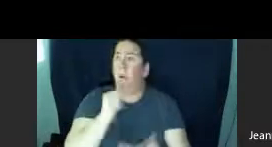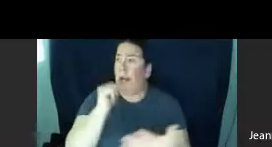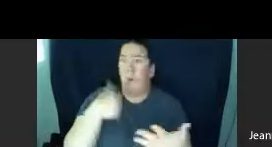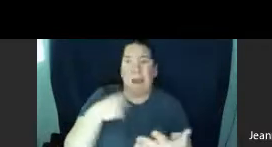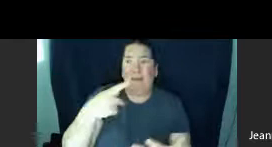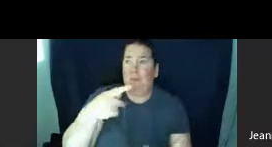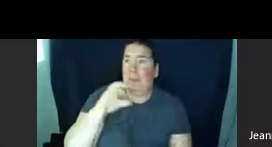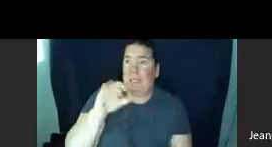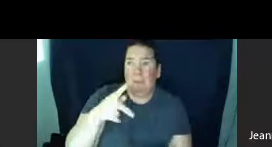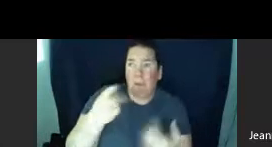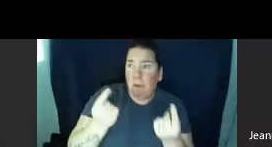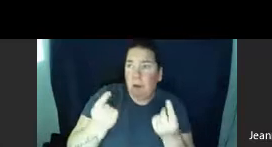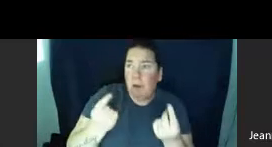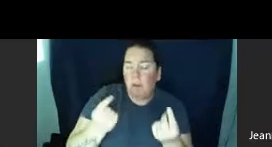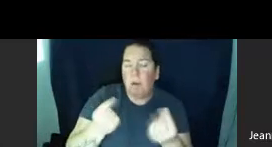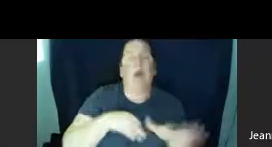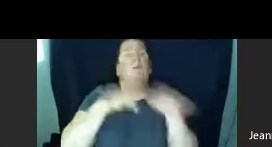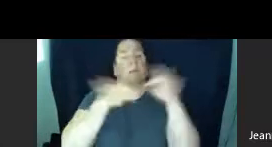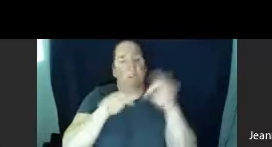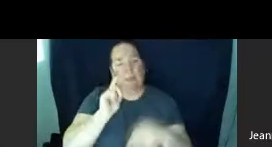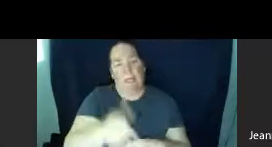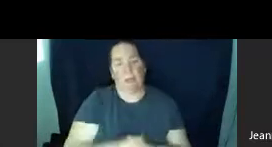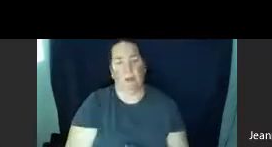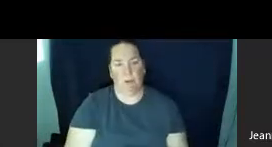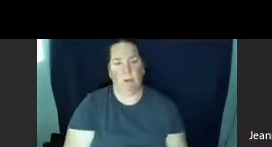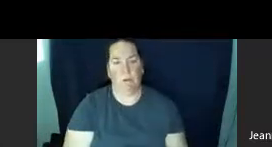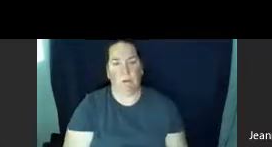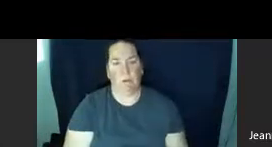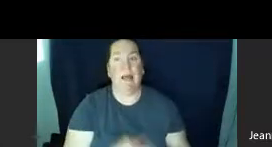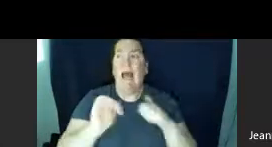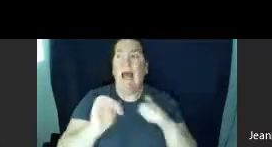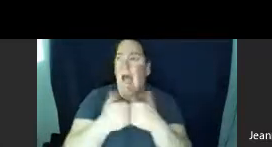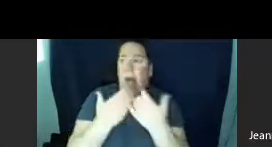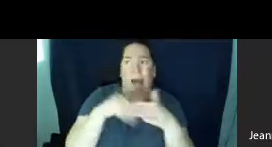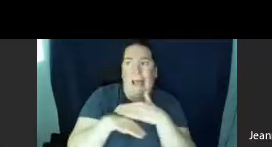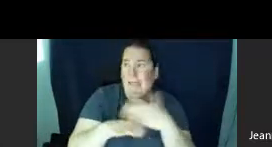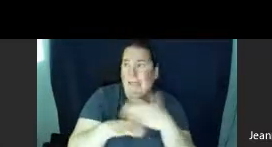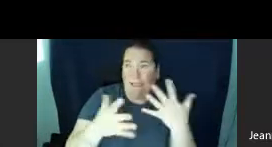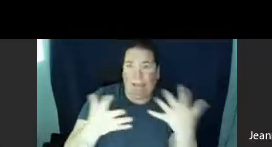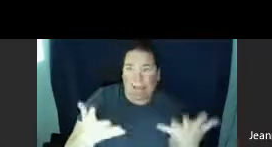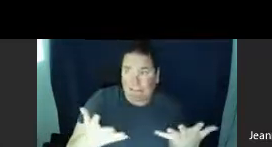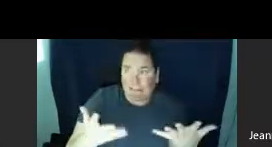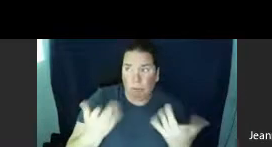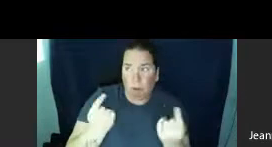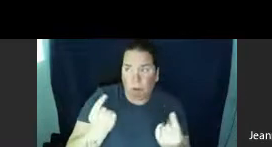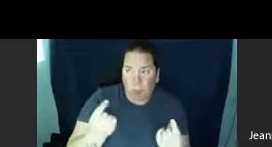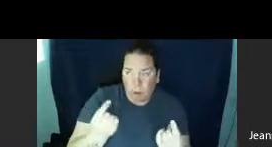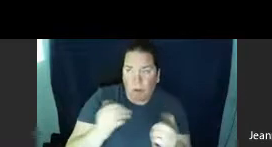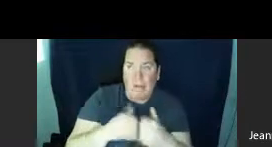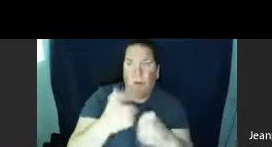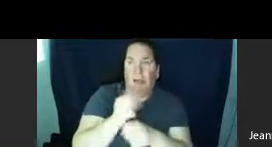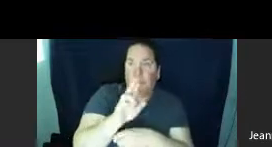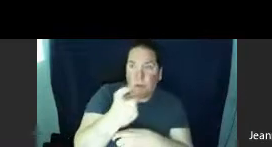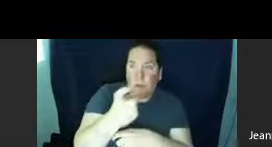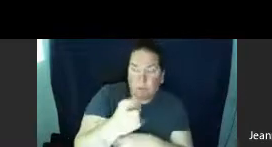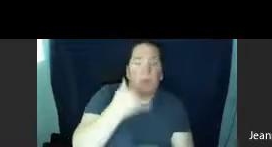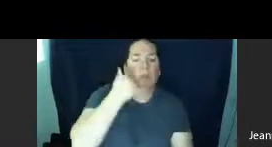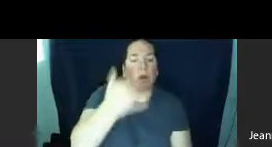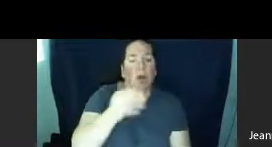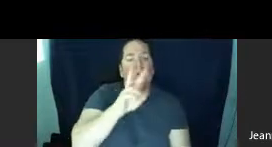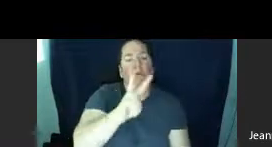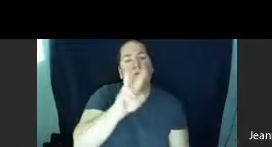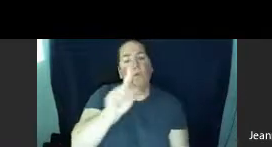provider. Um, the best way for them to access a provider who could write them a prescription is by calling